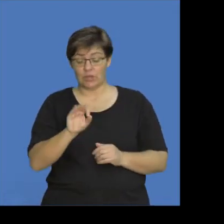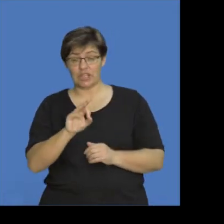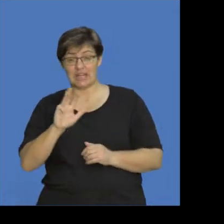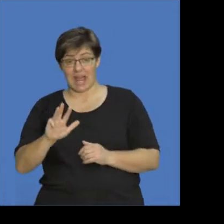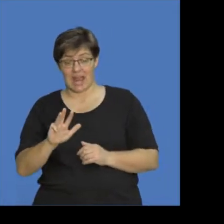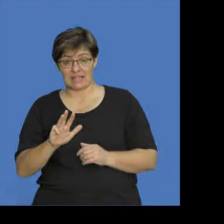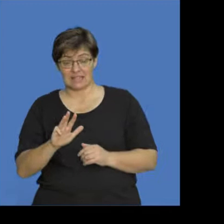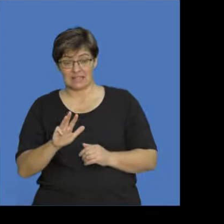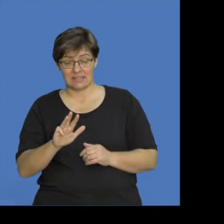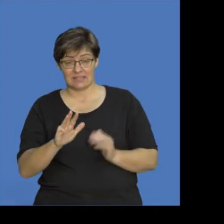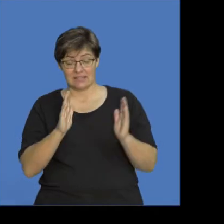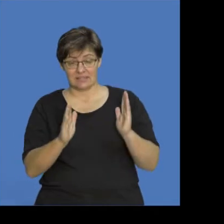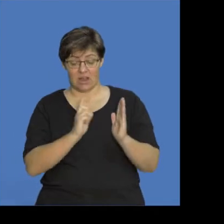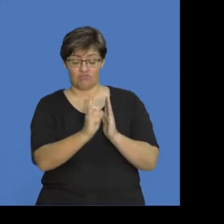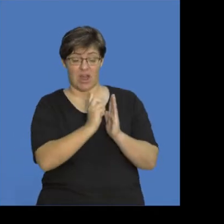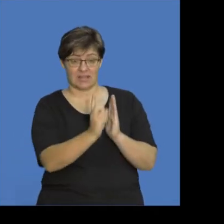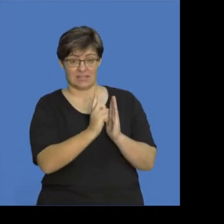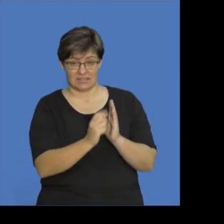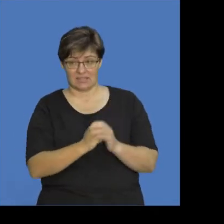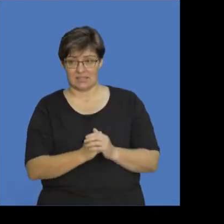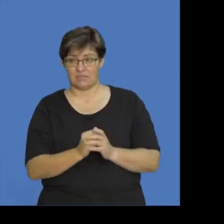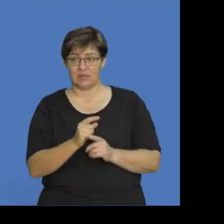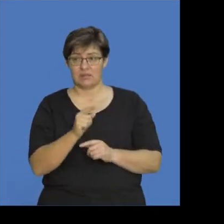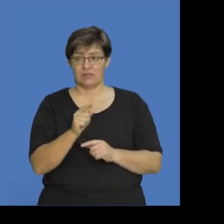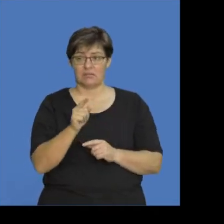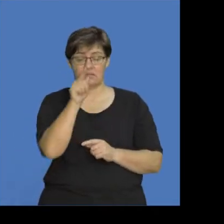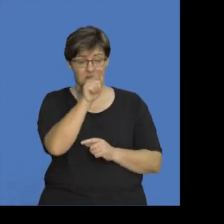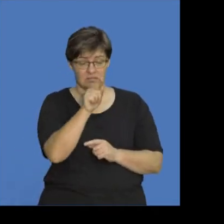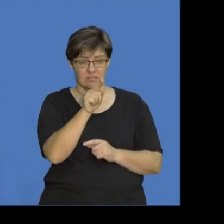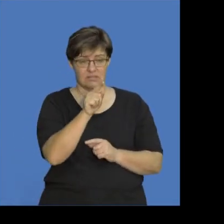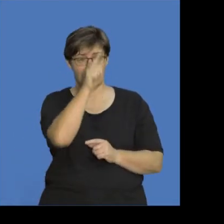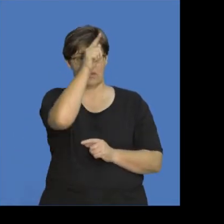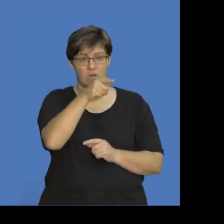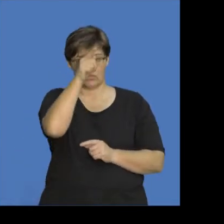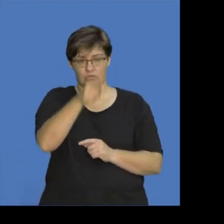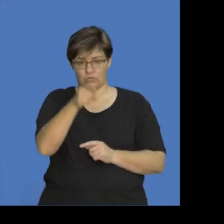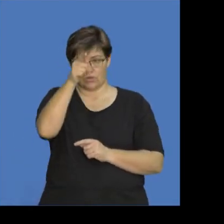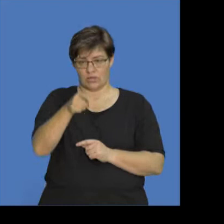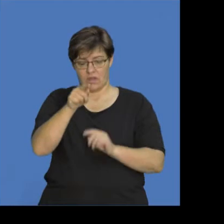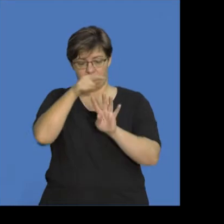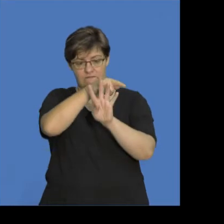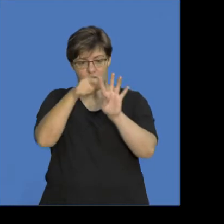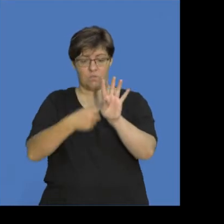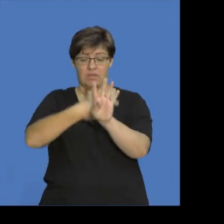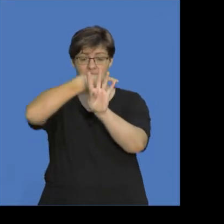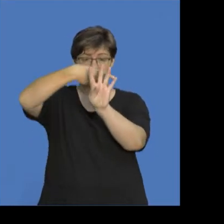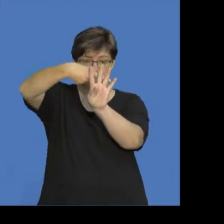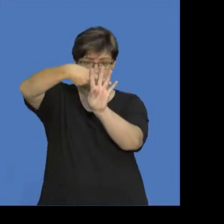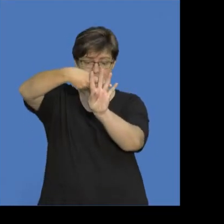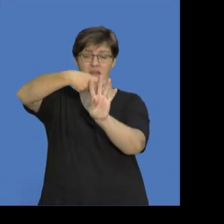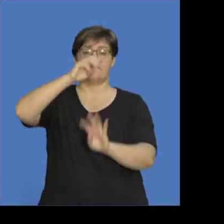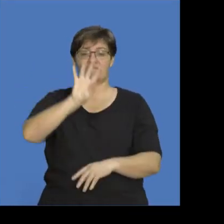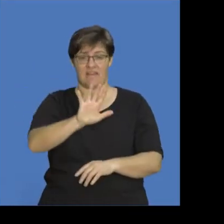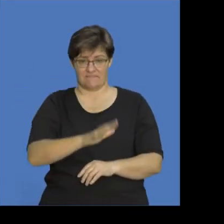Between 20 and 39, remember this represents 5. This is 5, this is 4, this is